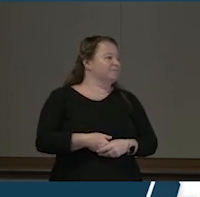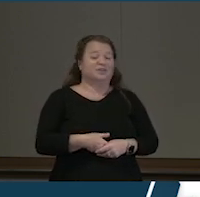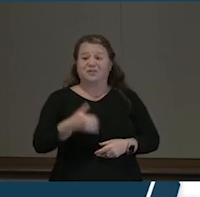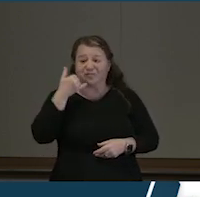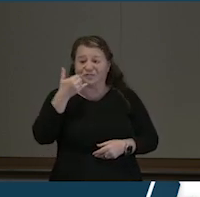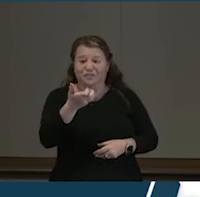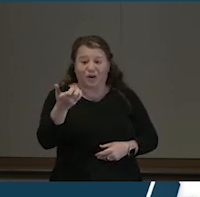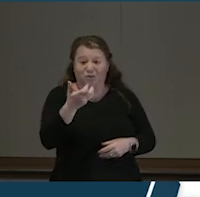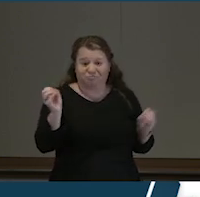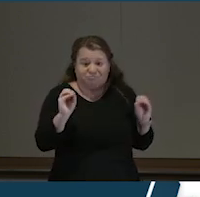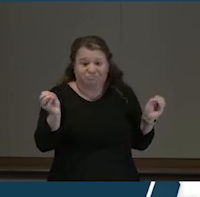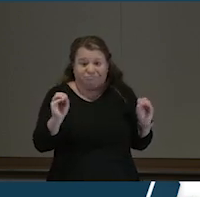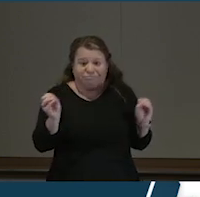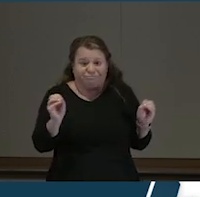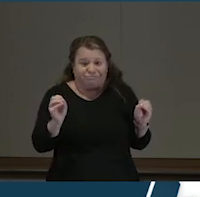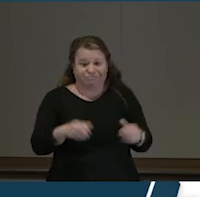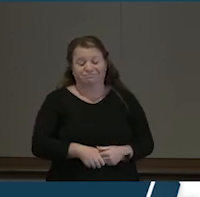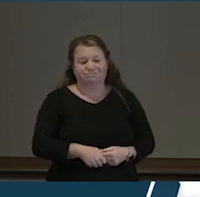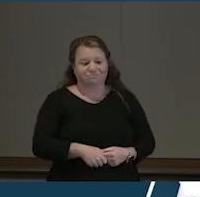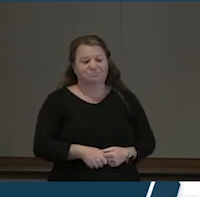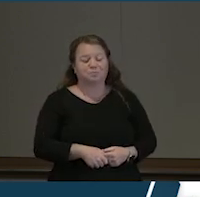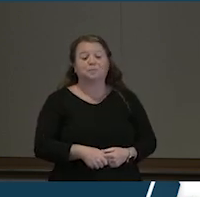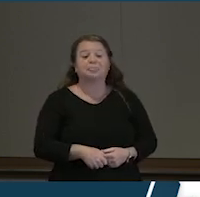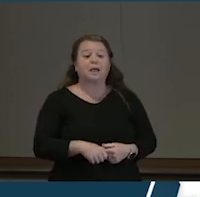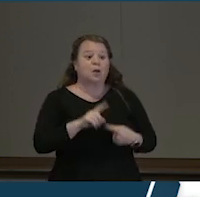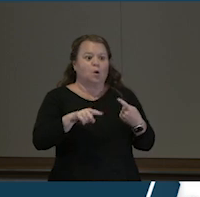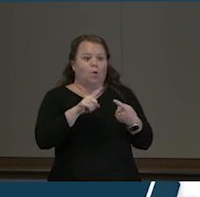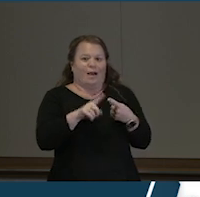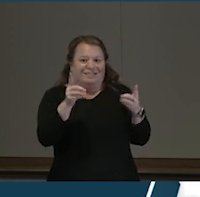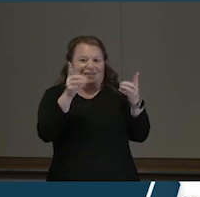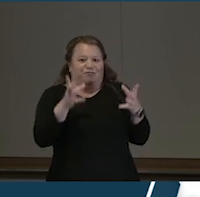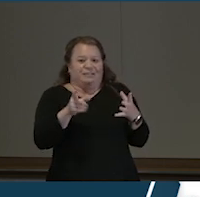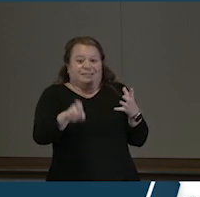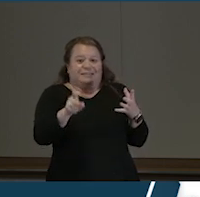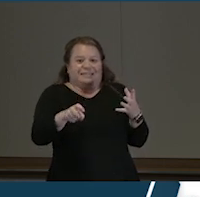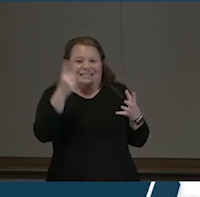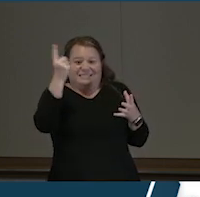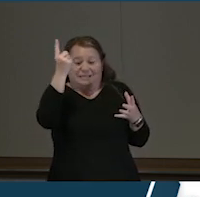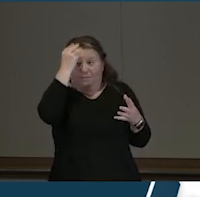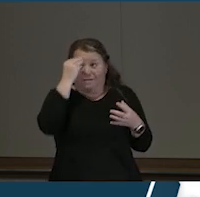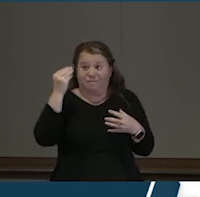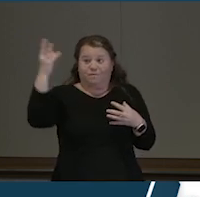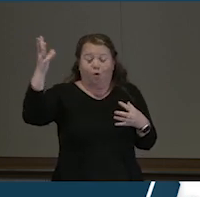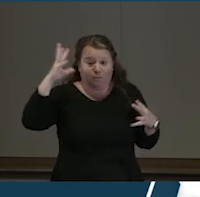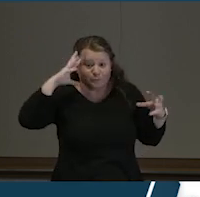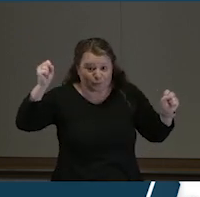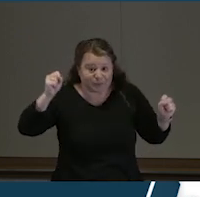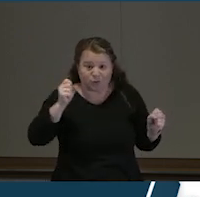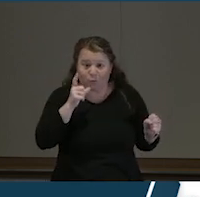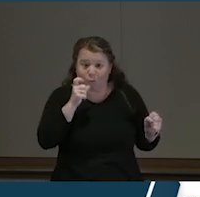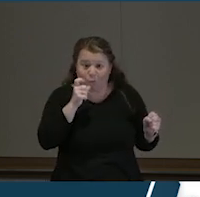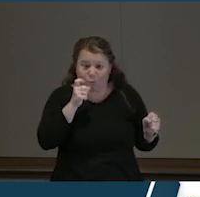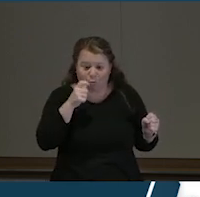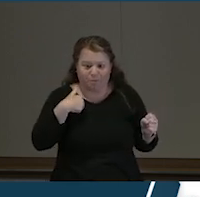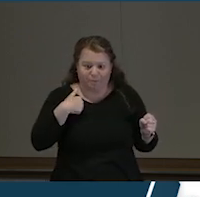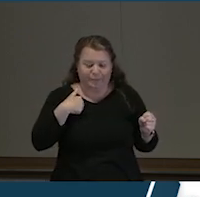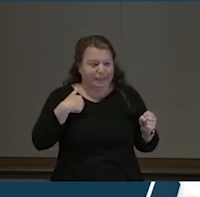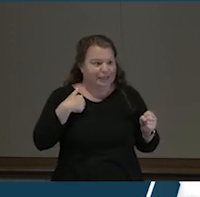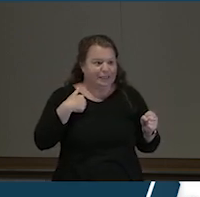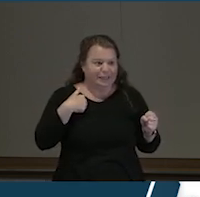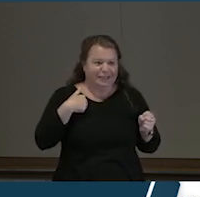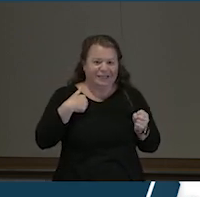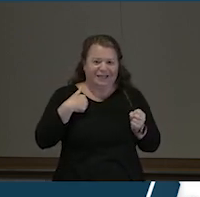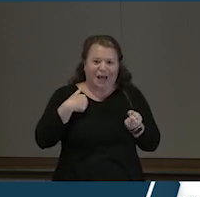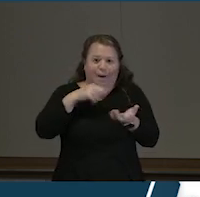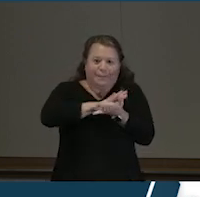that. So I physically, when the director needed something to go to the superintendent, it was me taking the